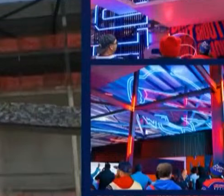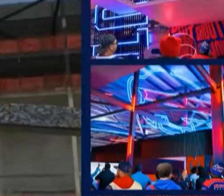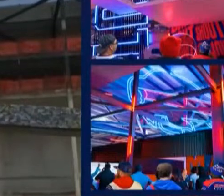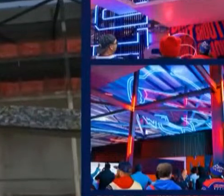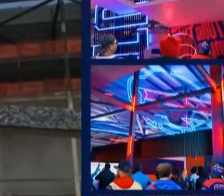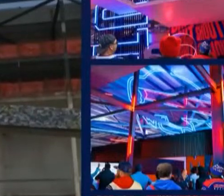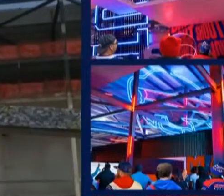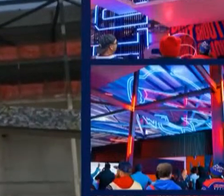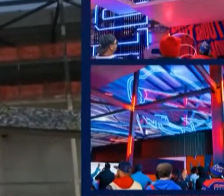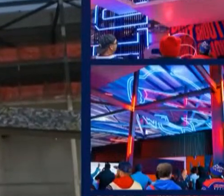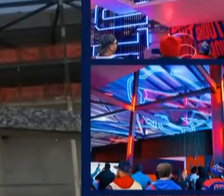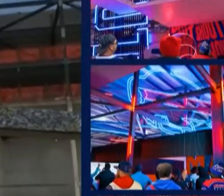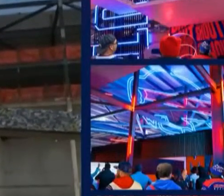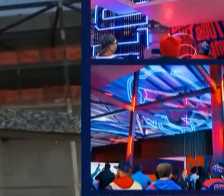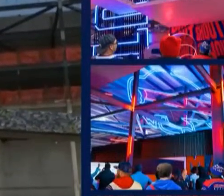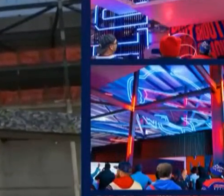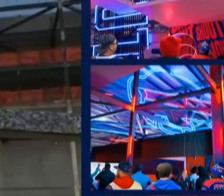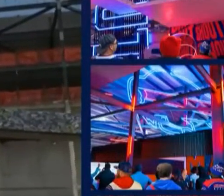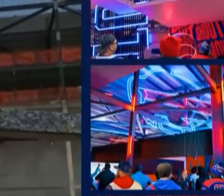child